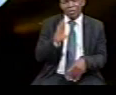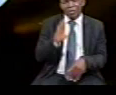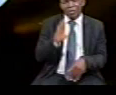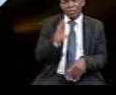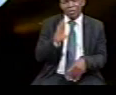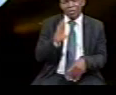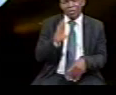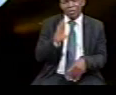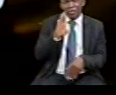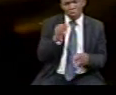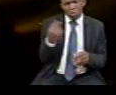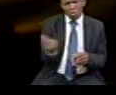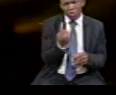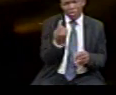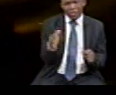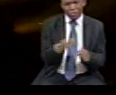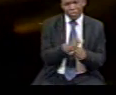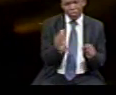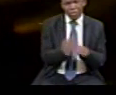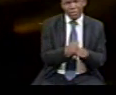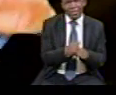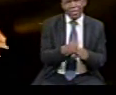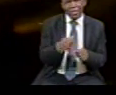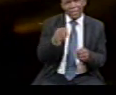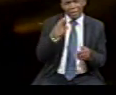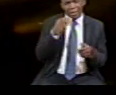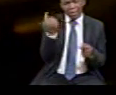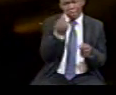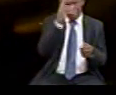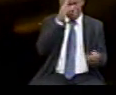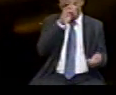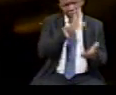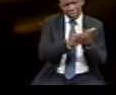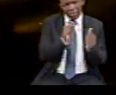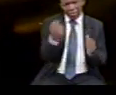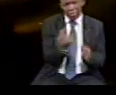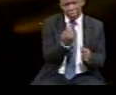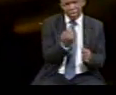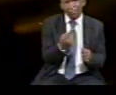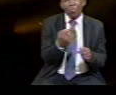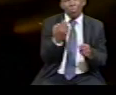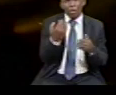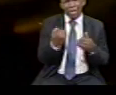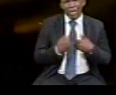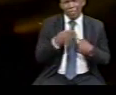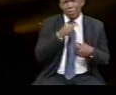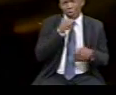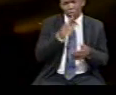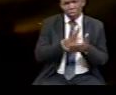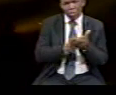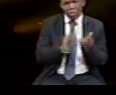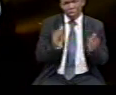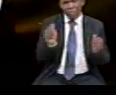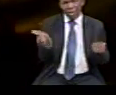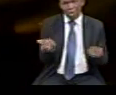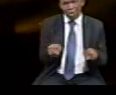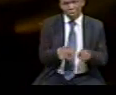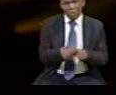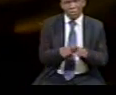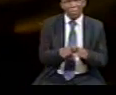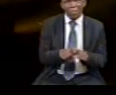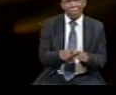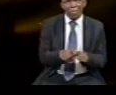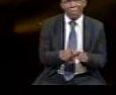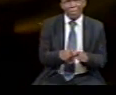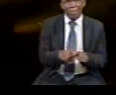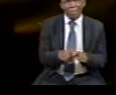of believers. They are thirst, they are weak. They are foolish and they are wise. Which camp are you? Who are the wise? They are the wise